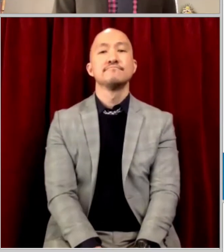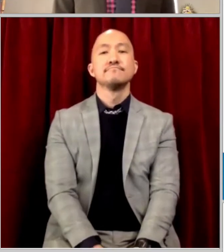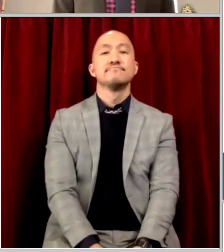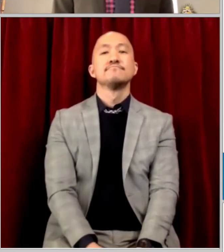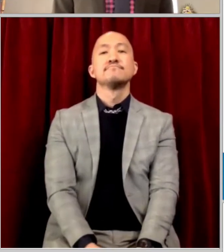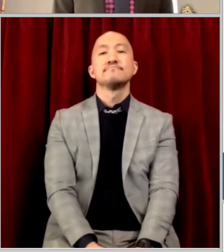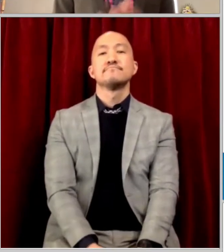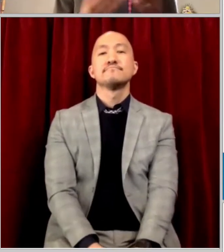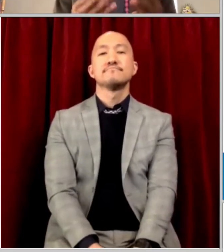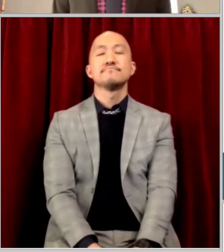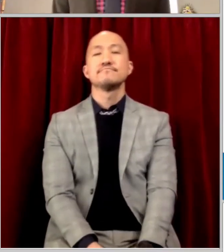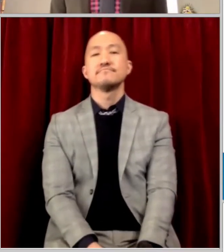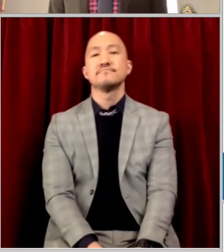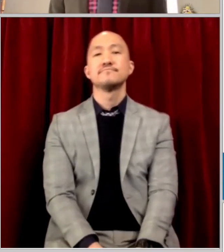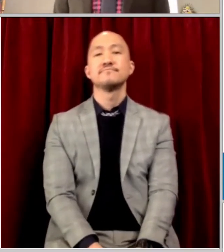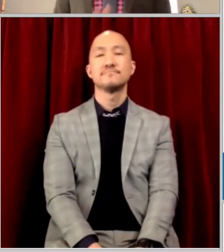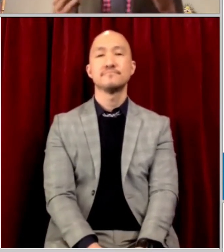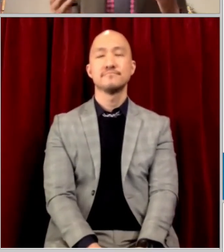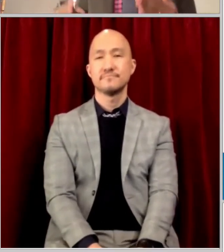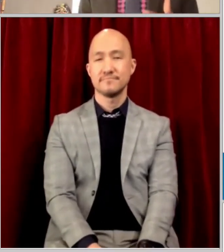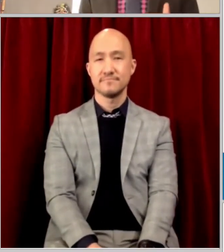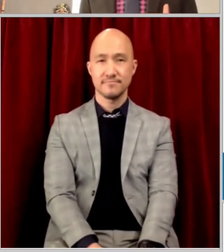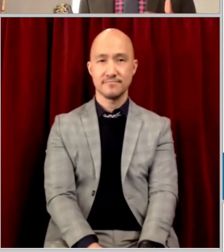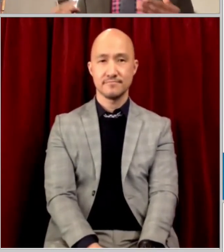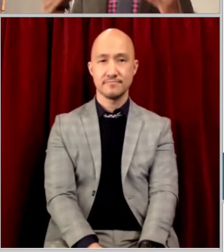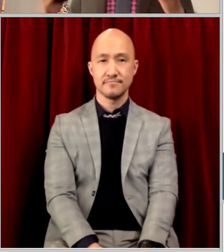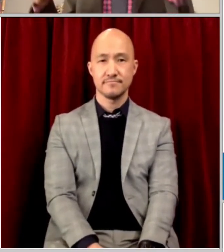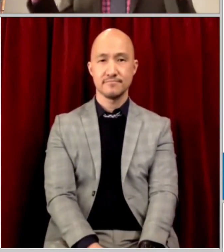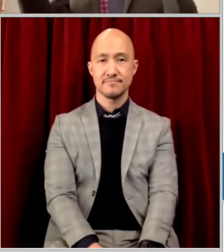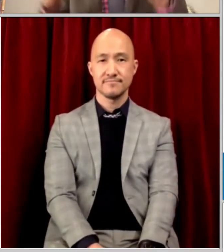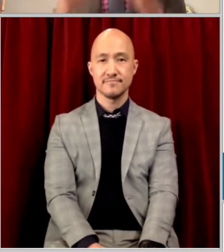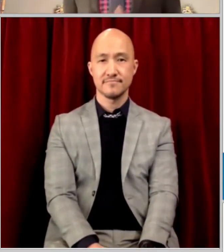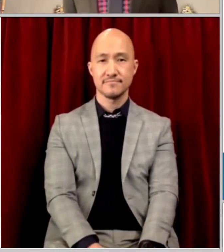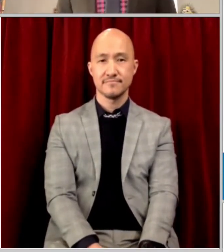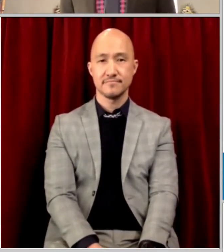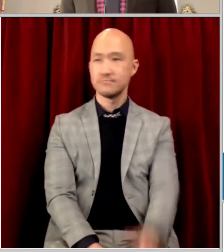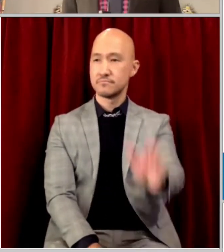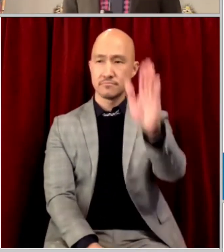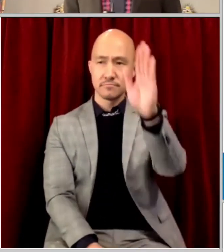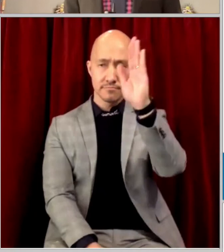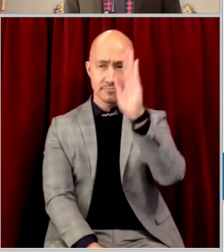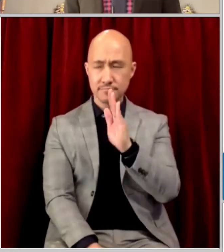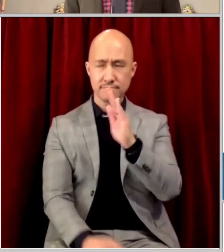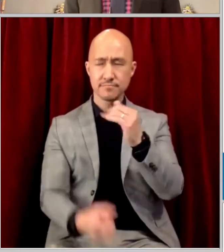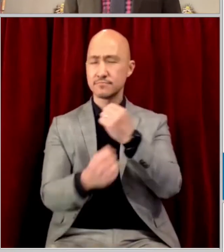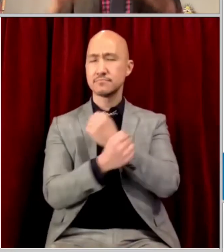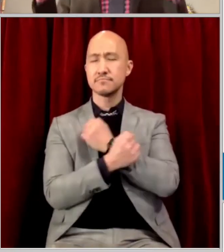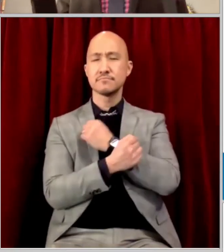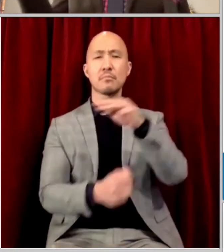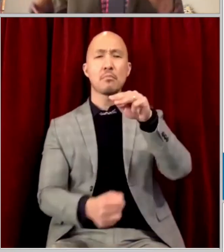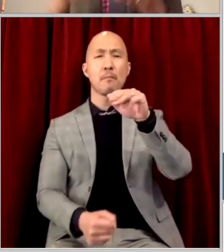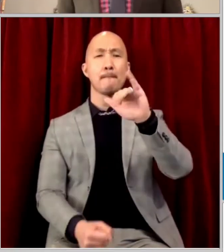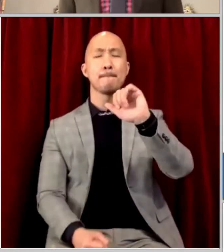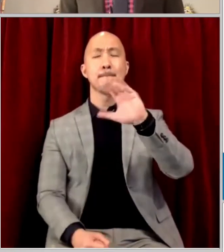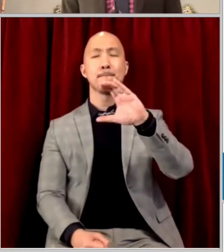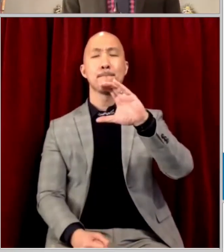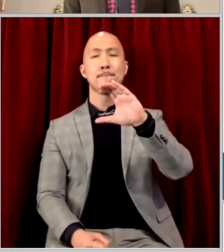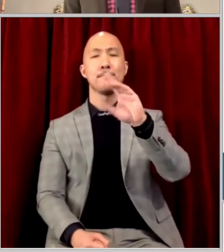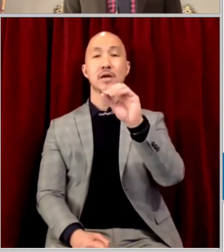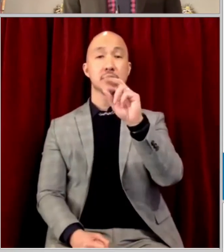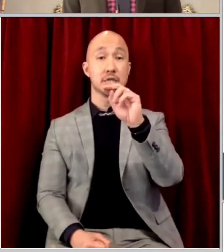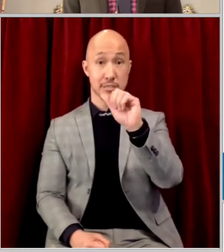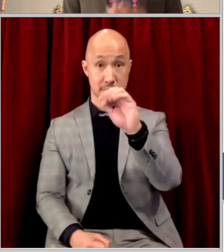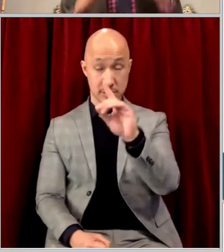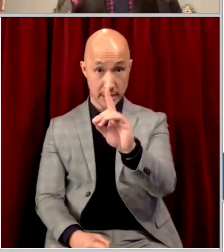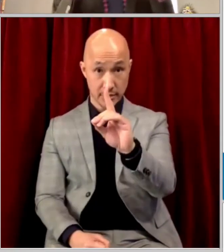there, right? Put your name there. For God so loved McDonald, right? That he gave his only begotten